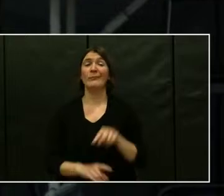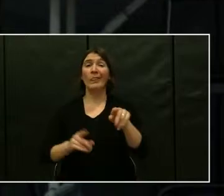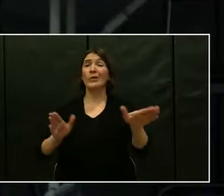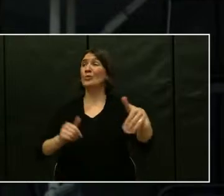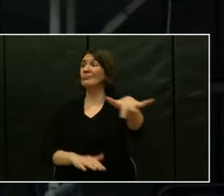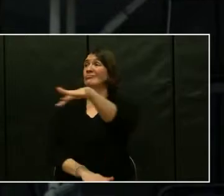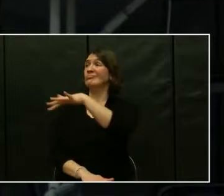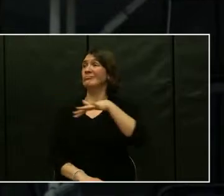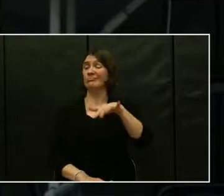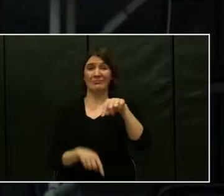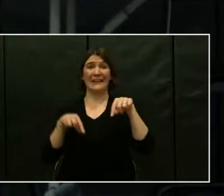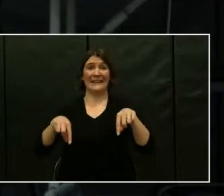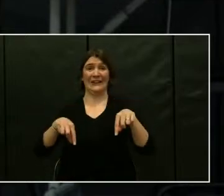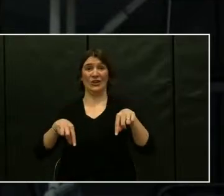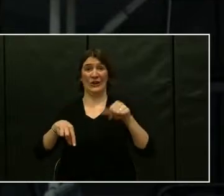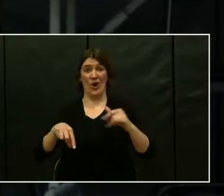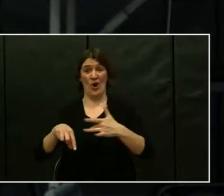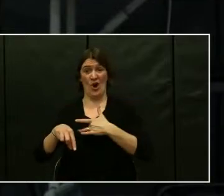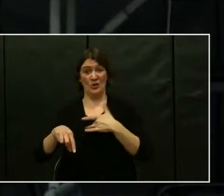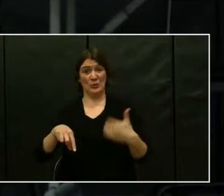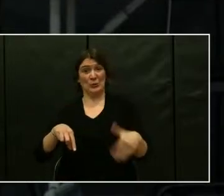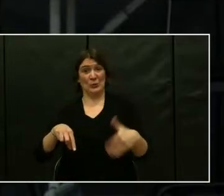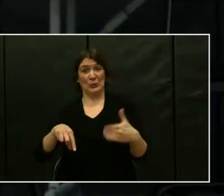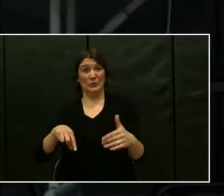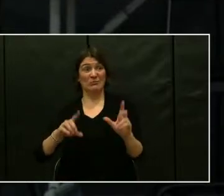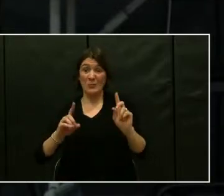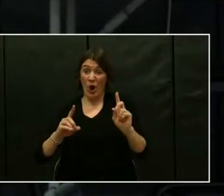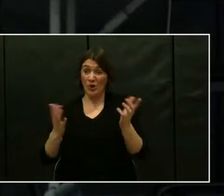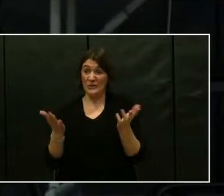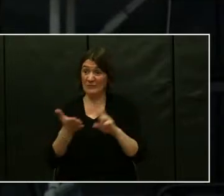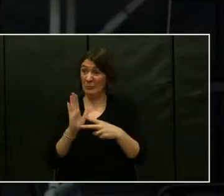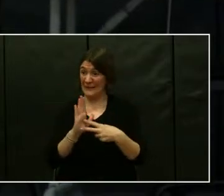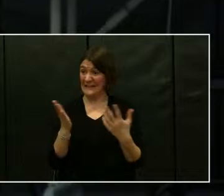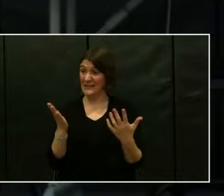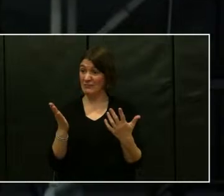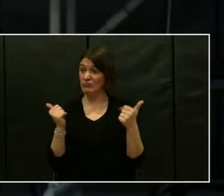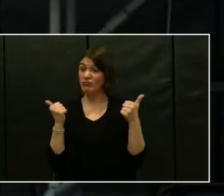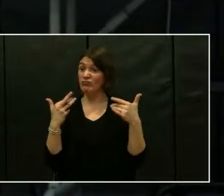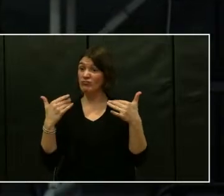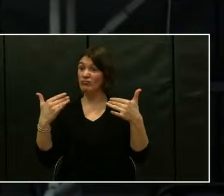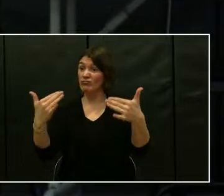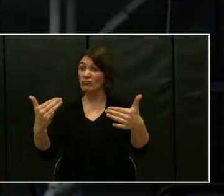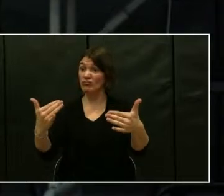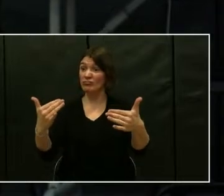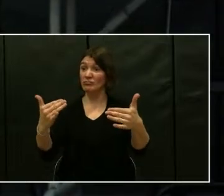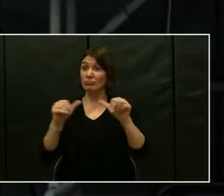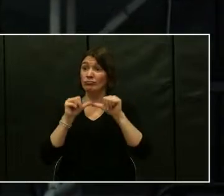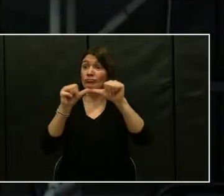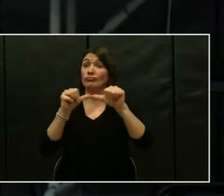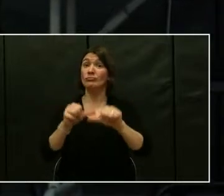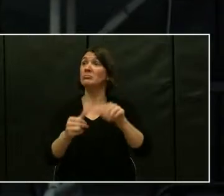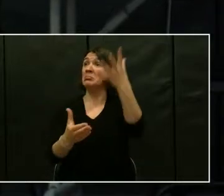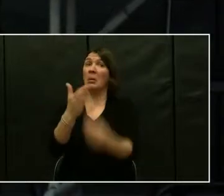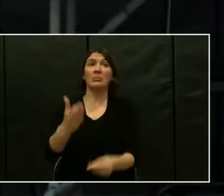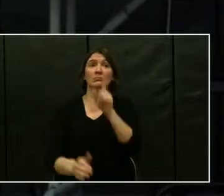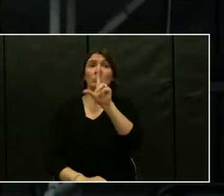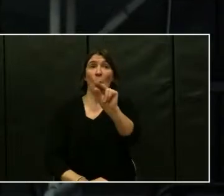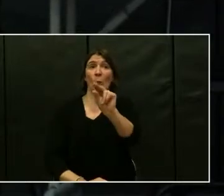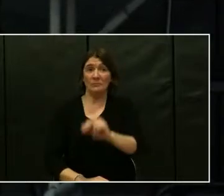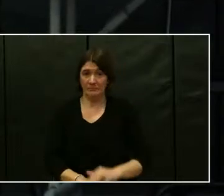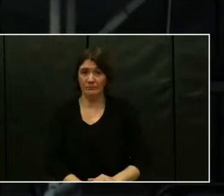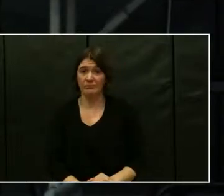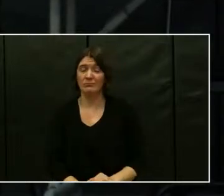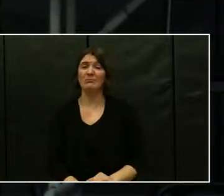room and here in our hearts democracy remains an undying flame because